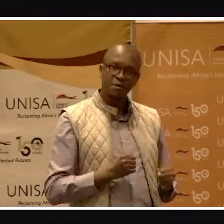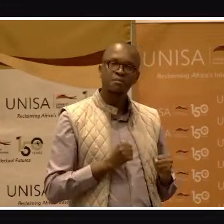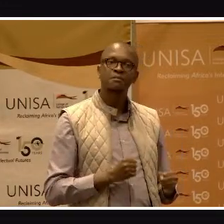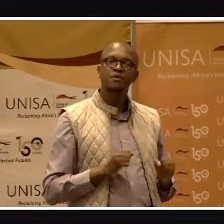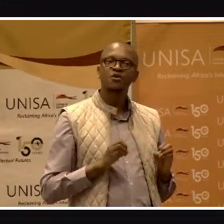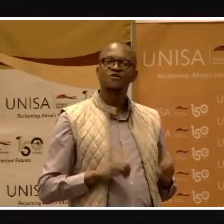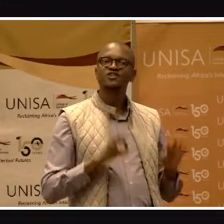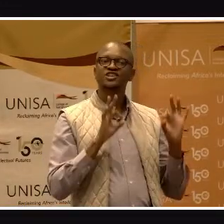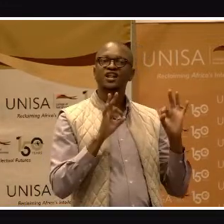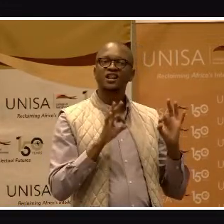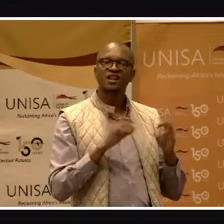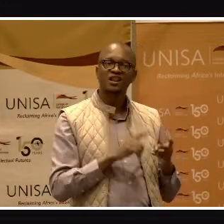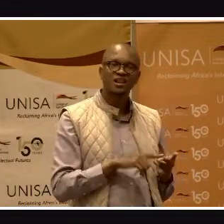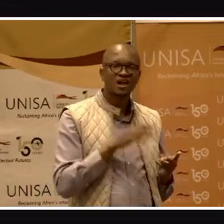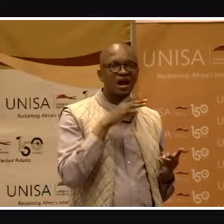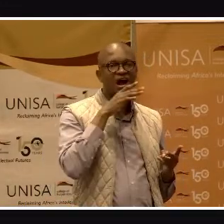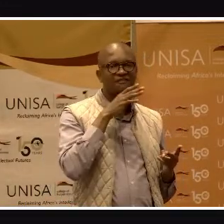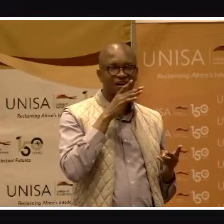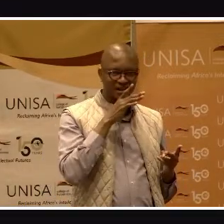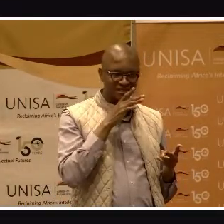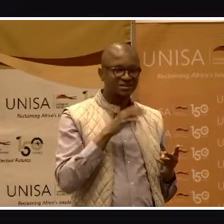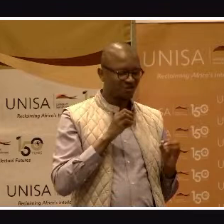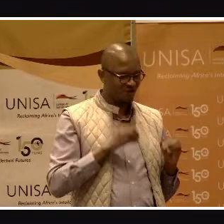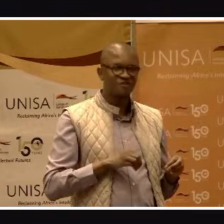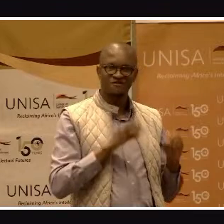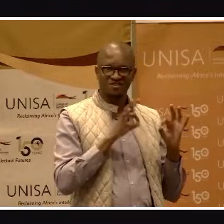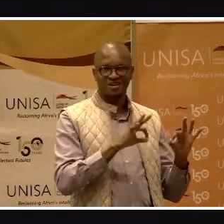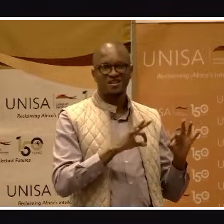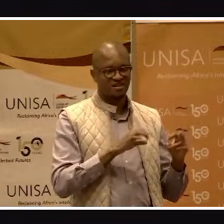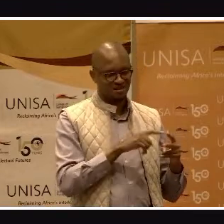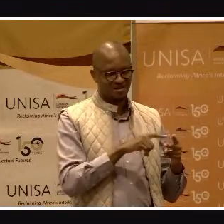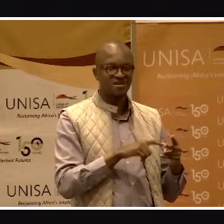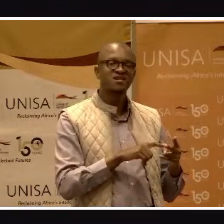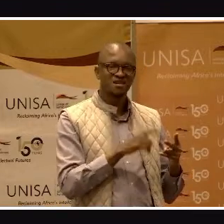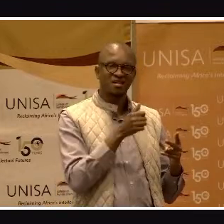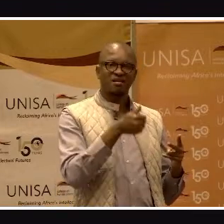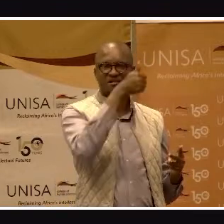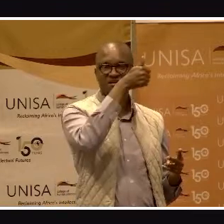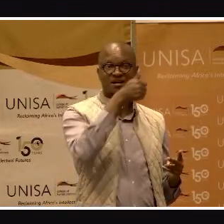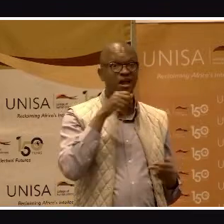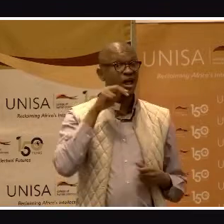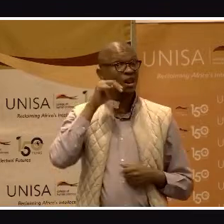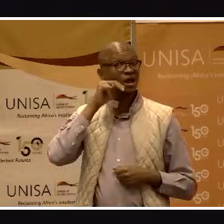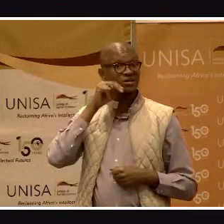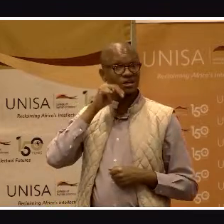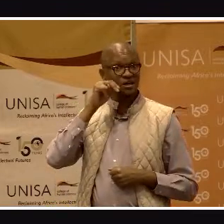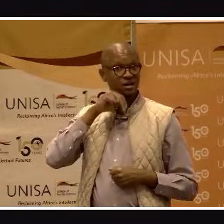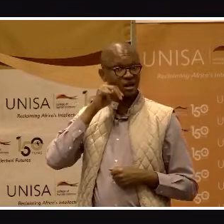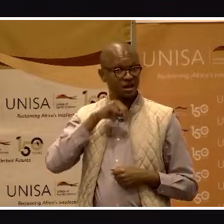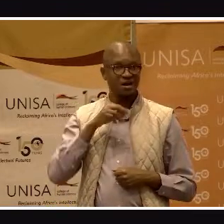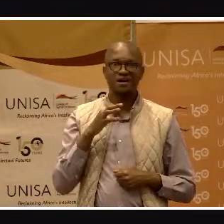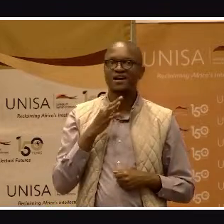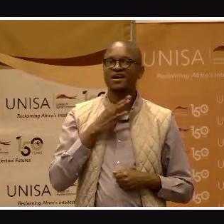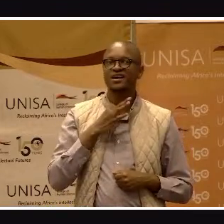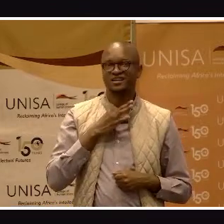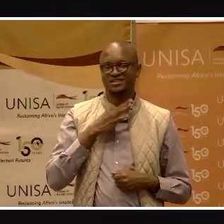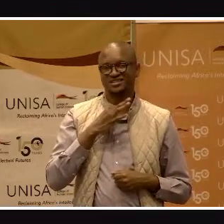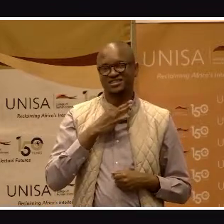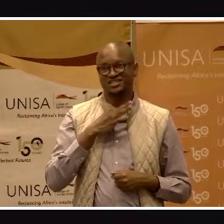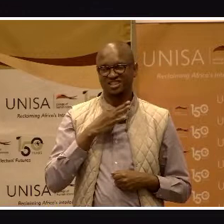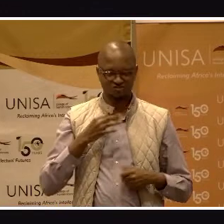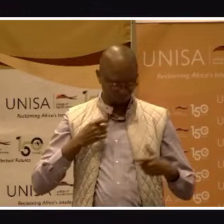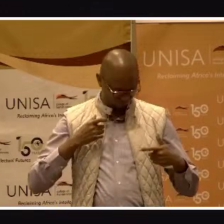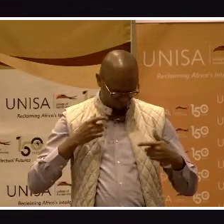official and prominent languages of South Africa. In Nigeria, my home country, English,